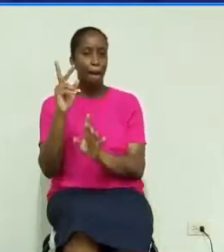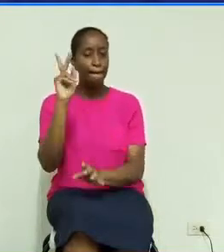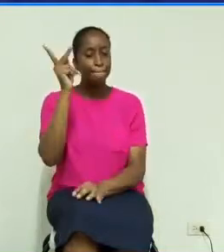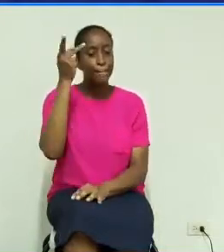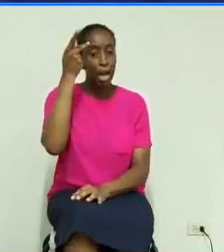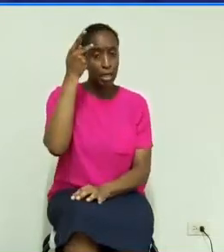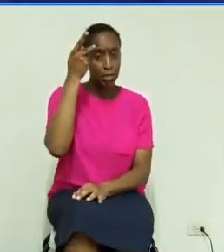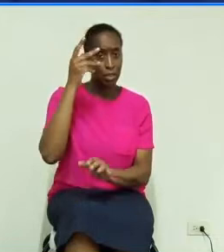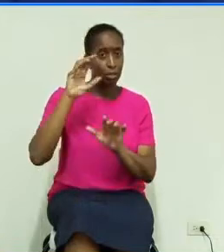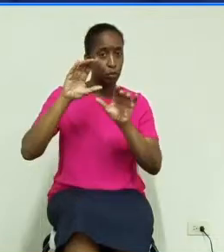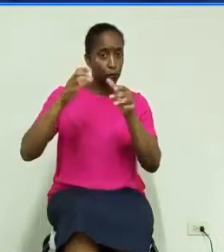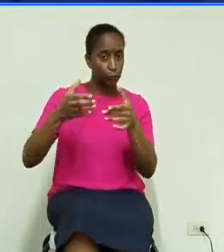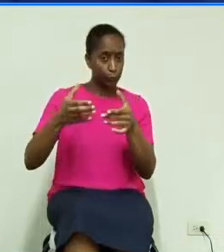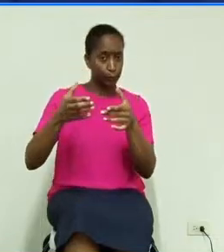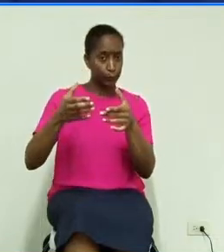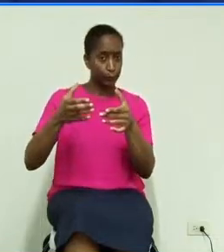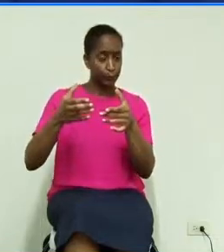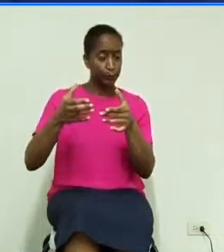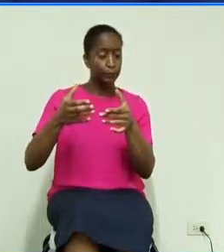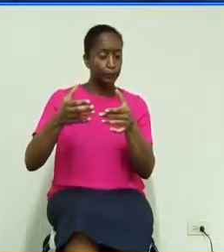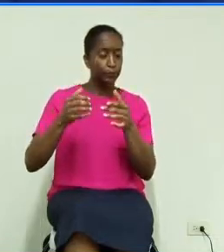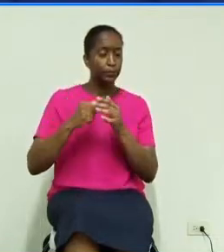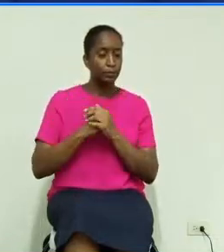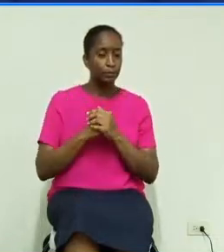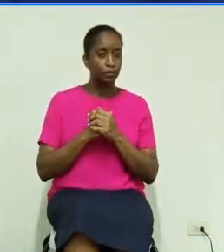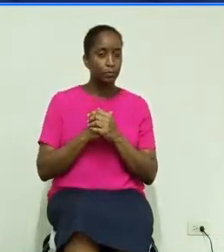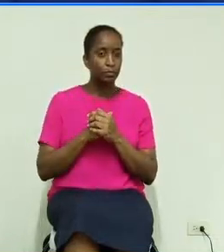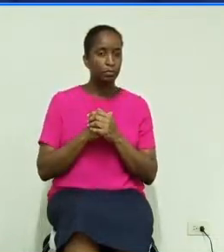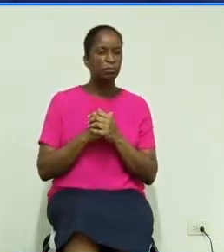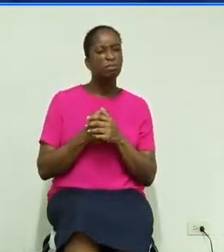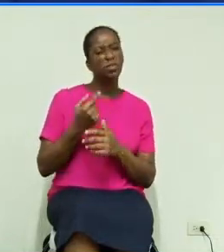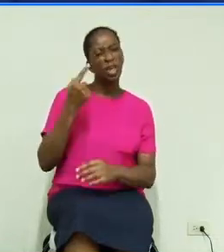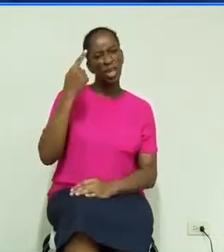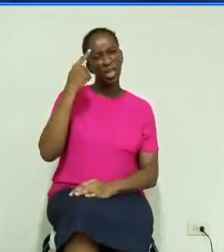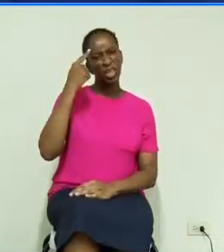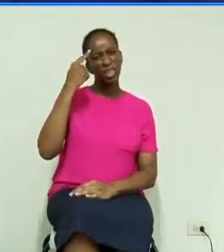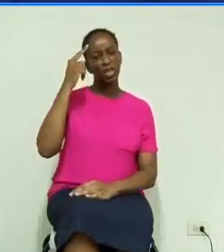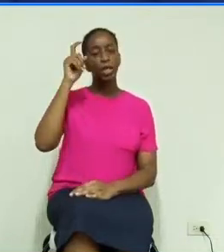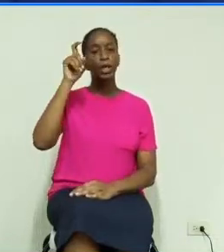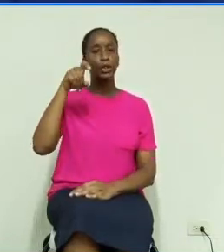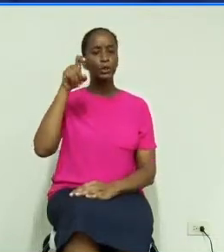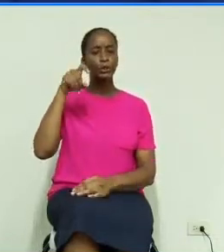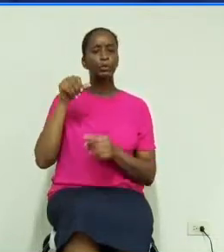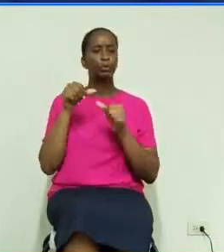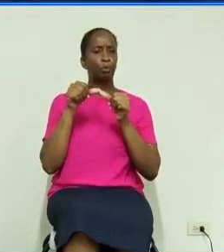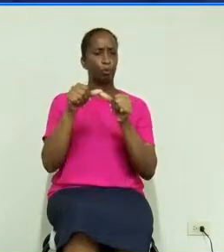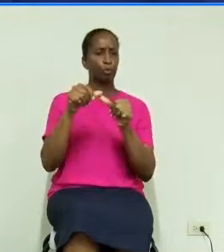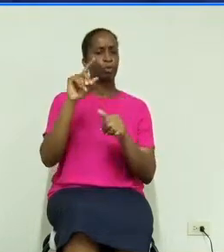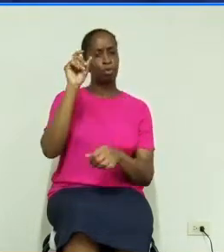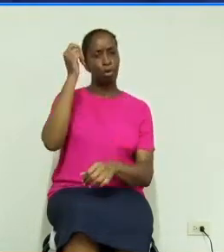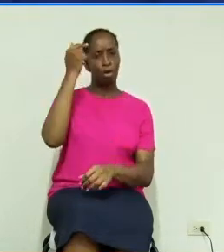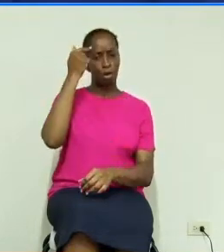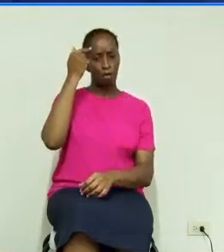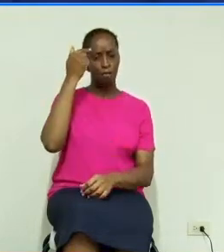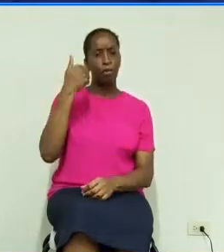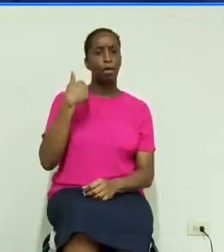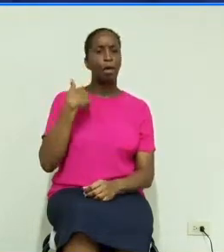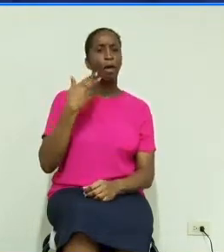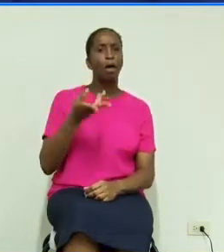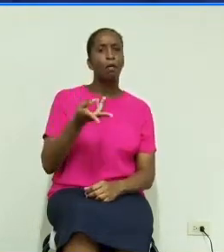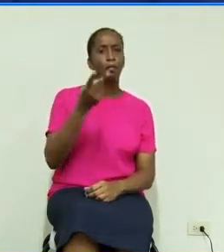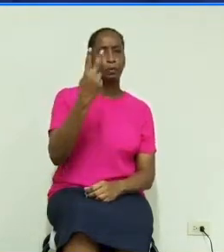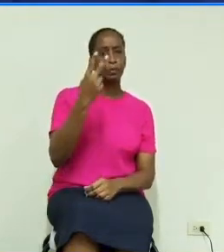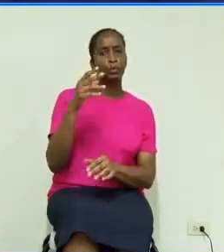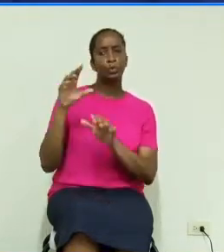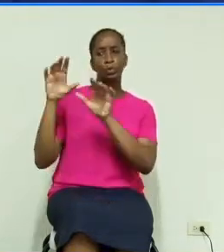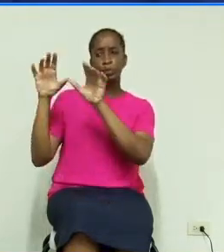and I think that the second chamber should be maintained. But I think some of the questions that we have to ask ourselves are, in what ways, as I've mentioned